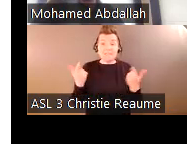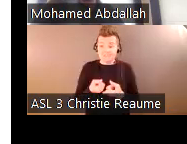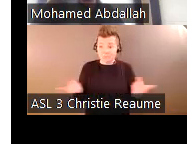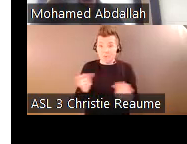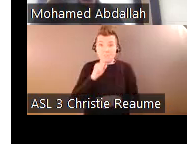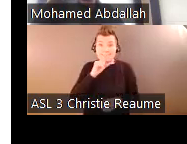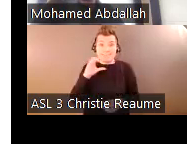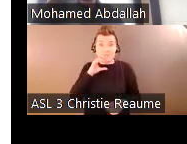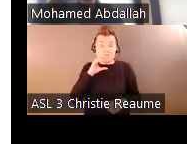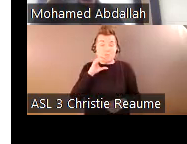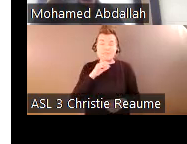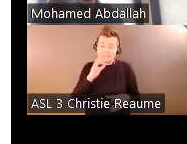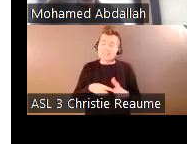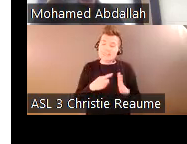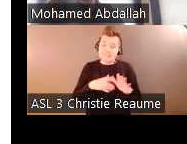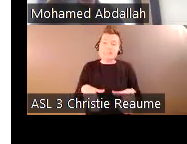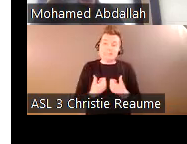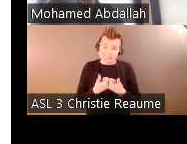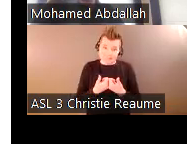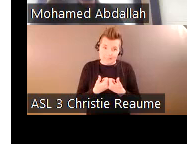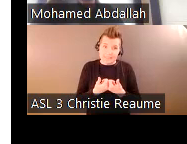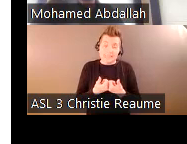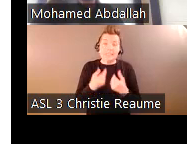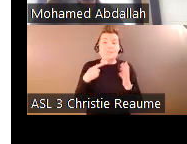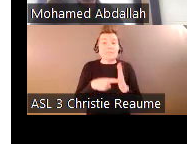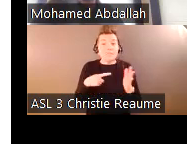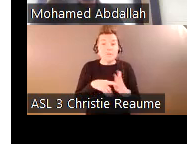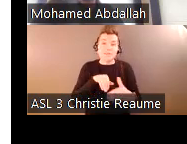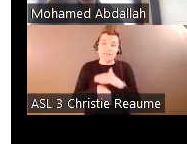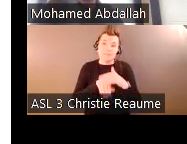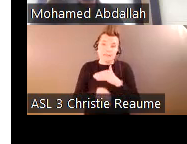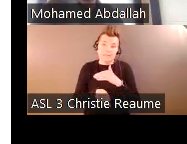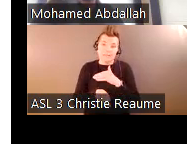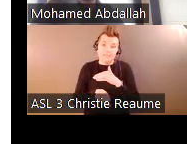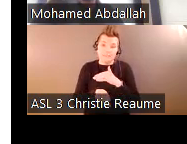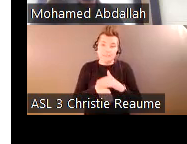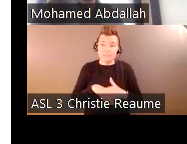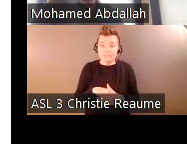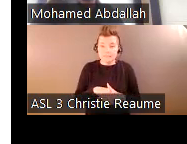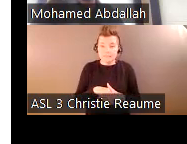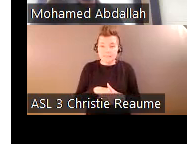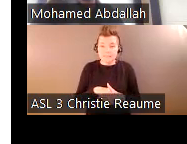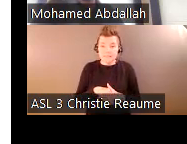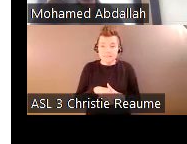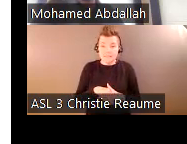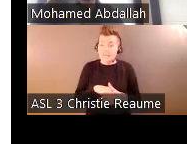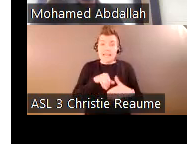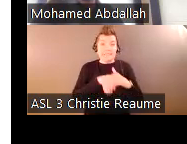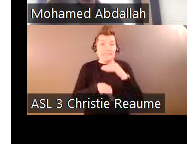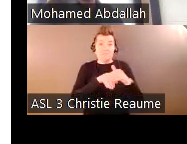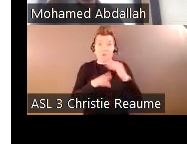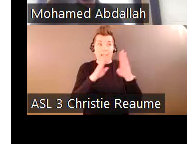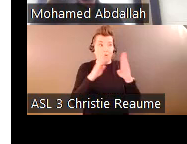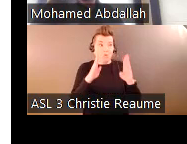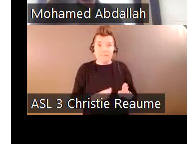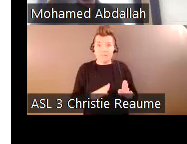In nutshell, their accessibility is a big piece of it. We have very limited accessible